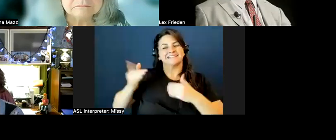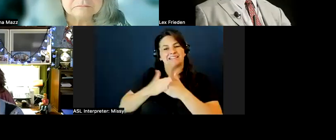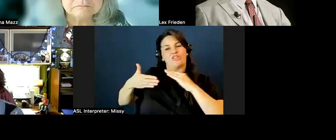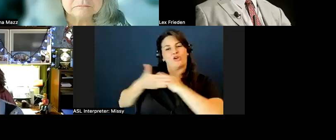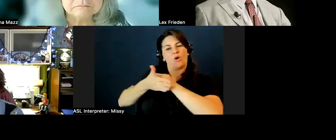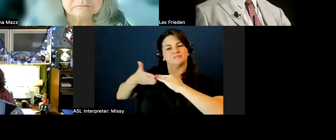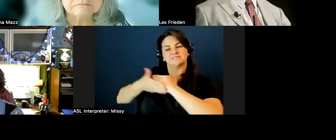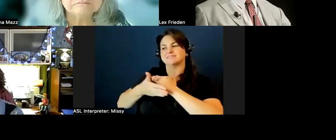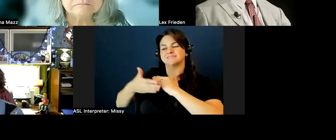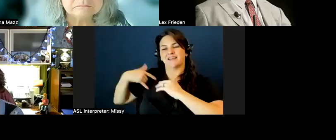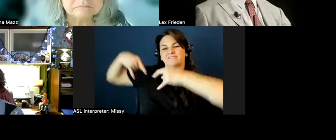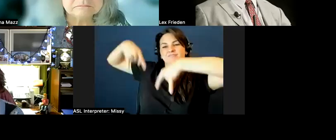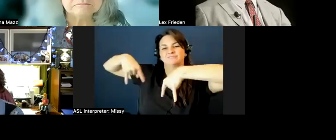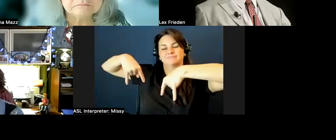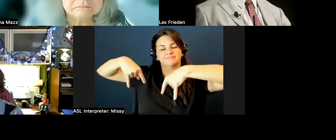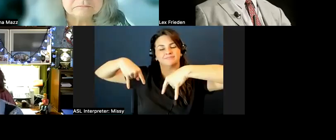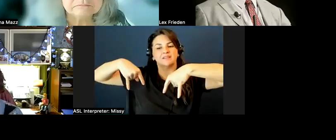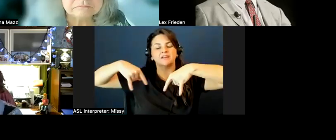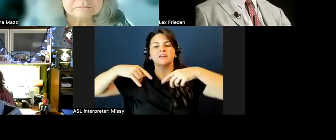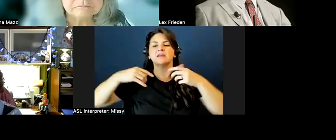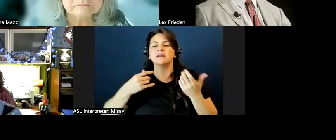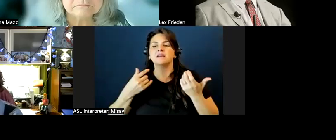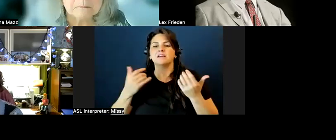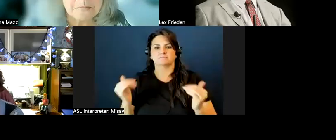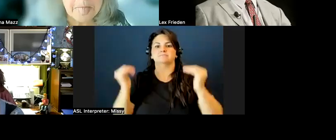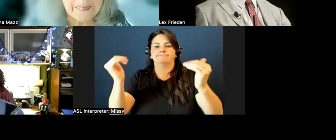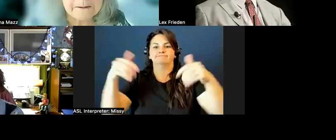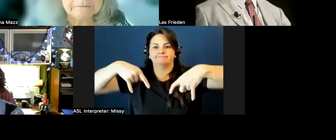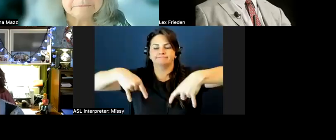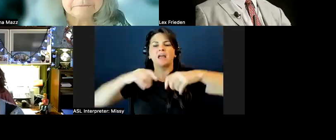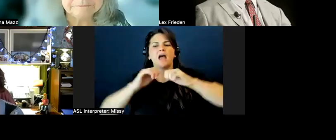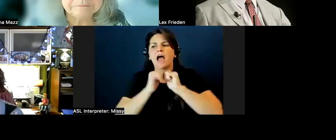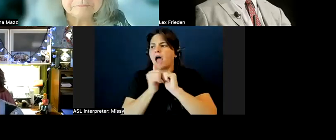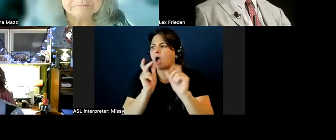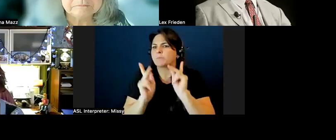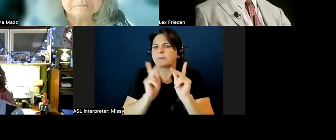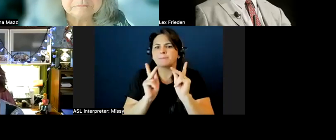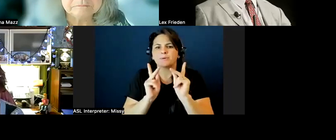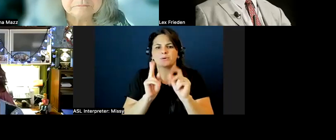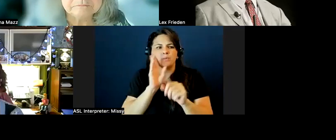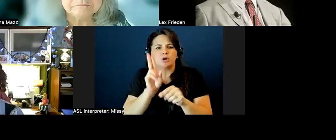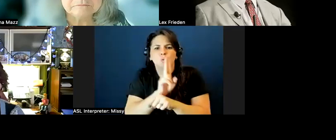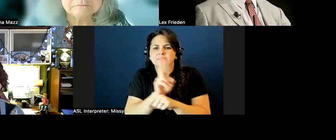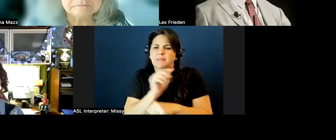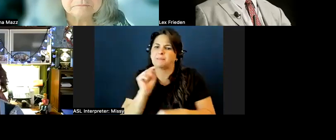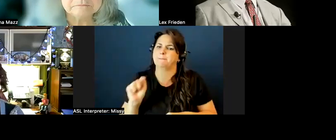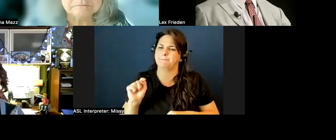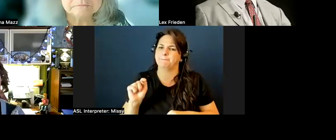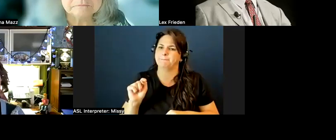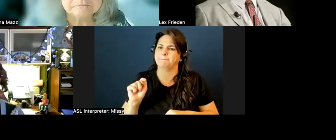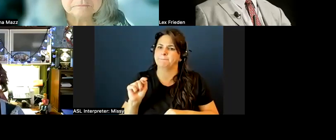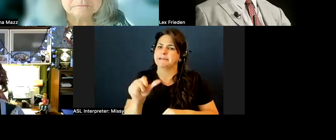coast. And how are people who are building these homes going to use them